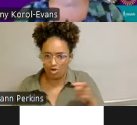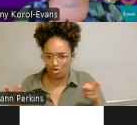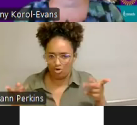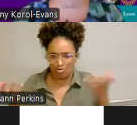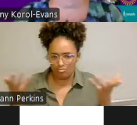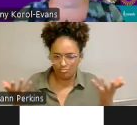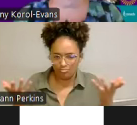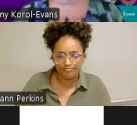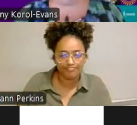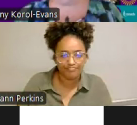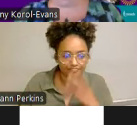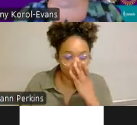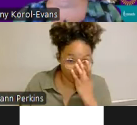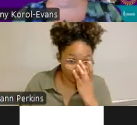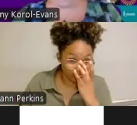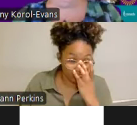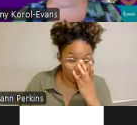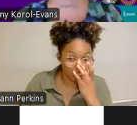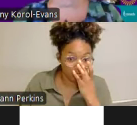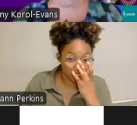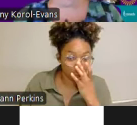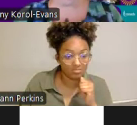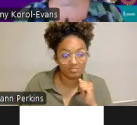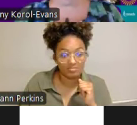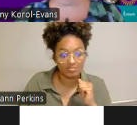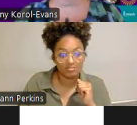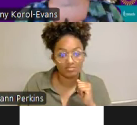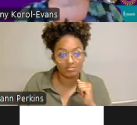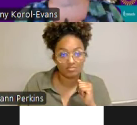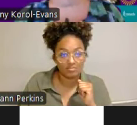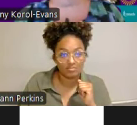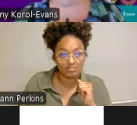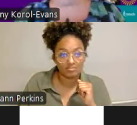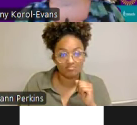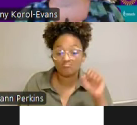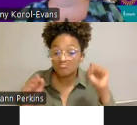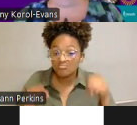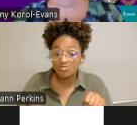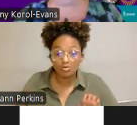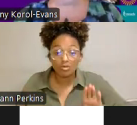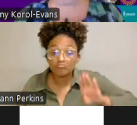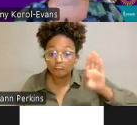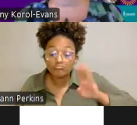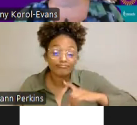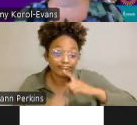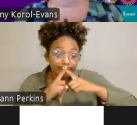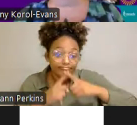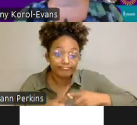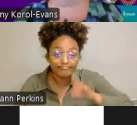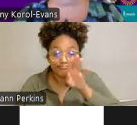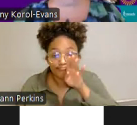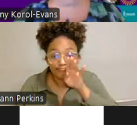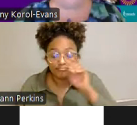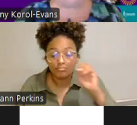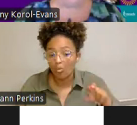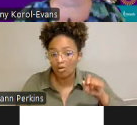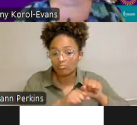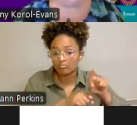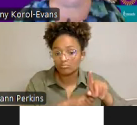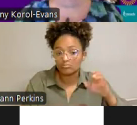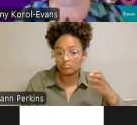the similarities? You can also feel free to come off mute and just say it. Just having unwanted sex, right? That's just